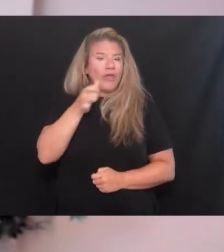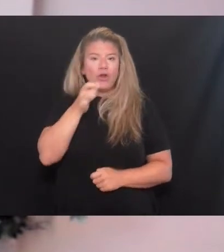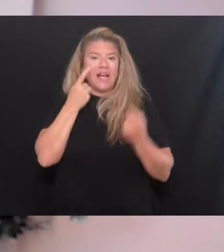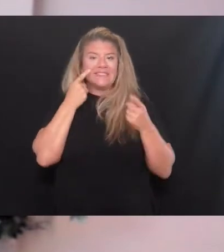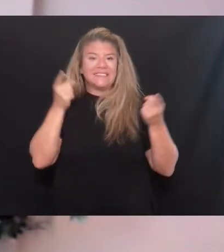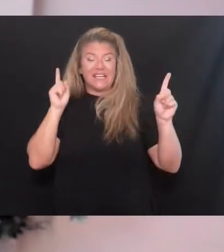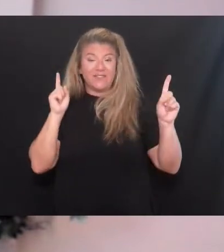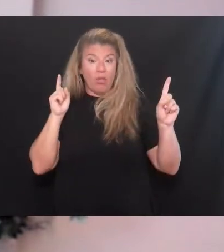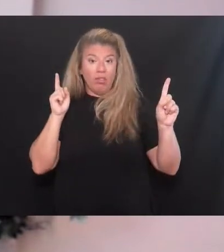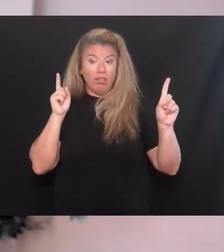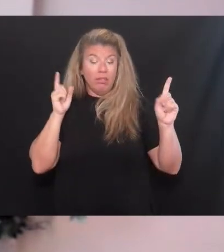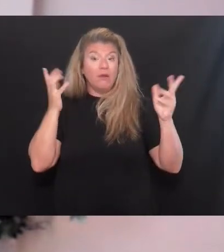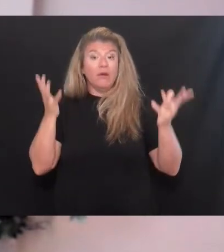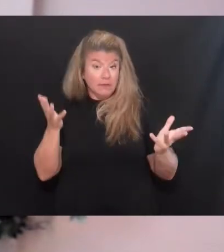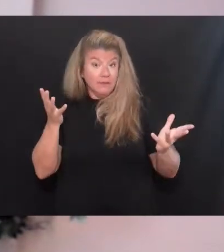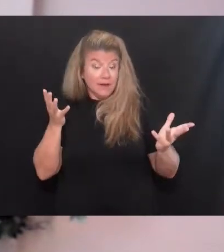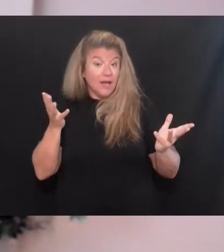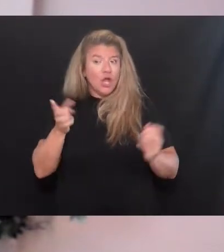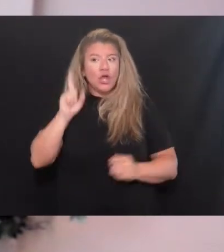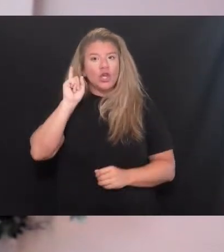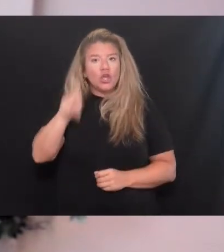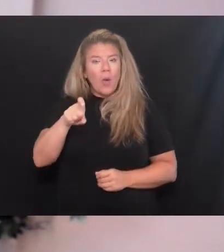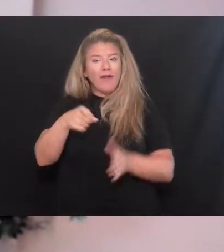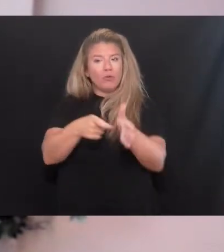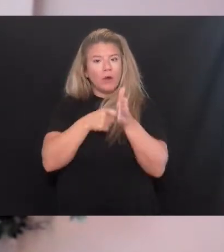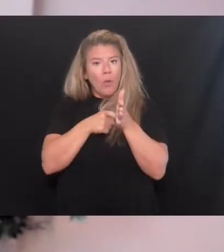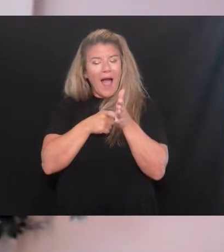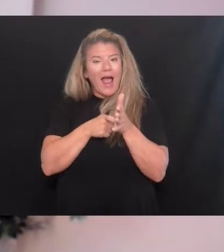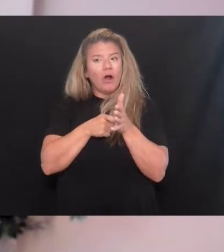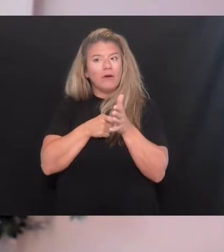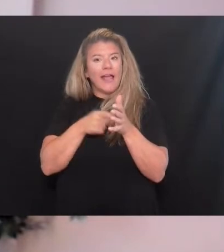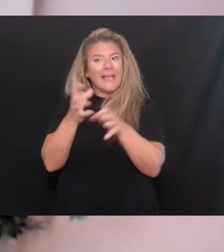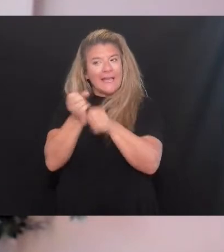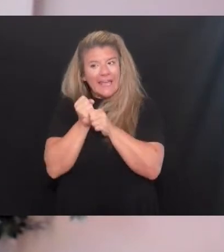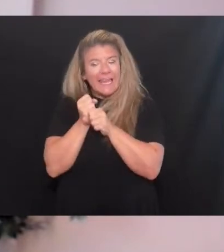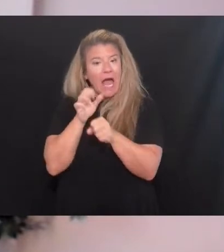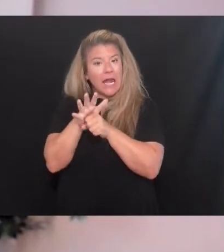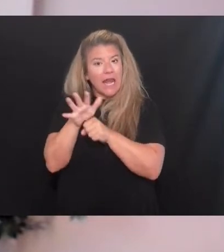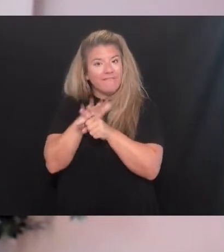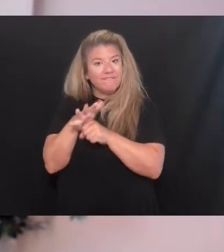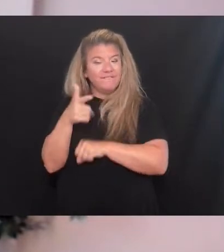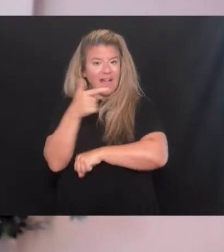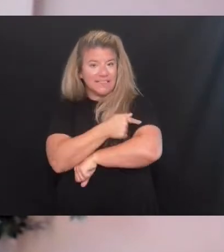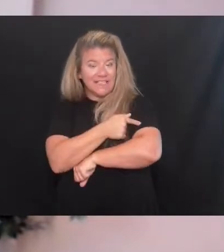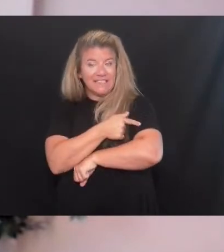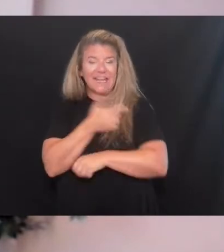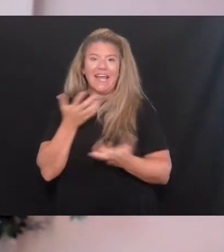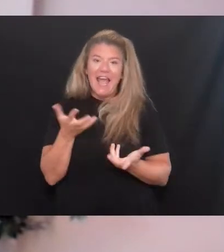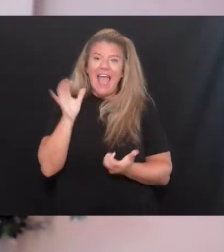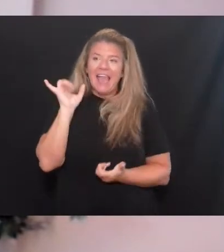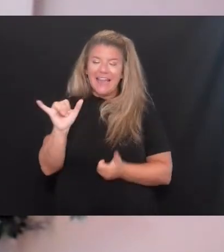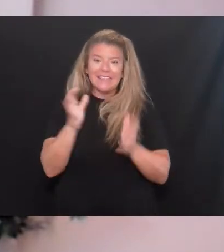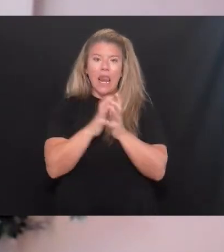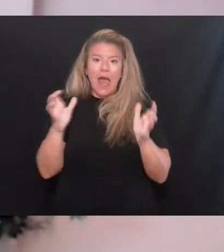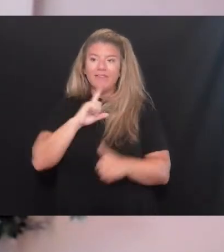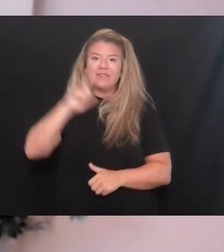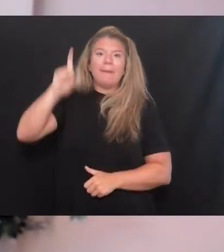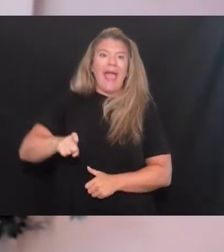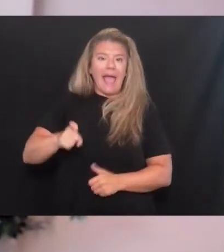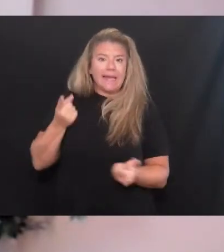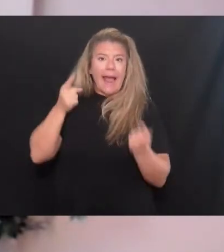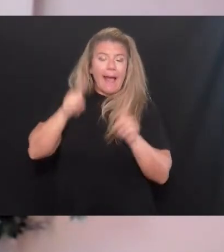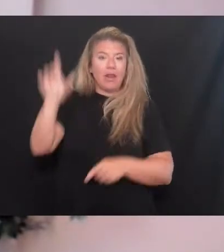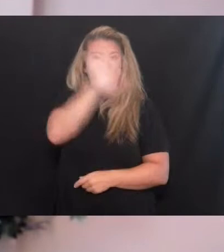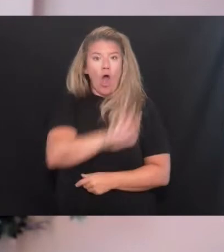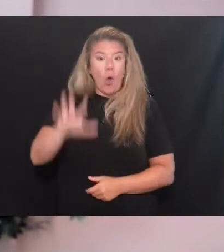successful. One, you have to acquire sufficient vaccines, and those have been under a lot of demand around the world.